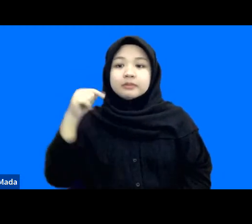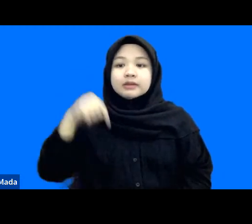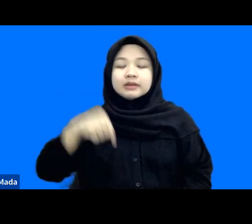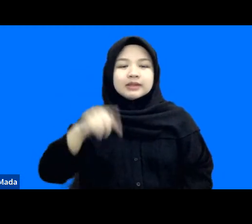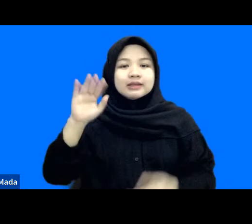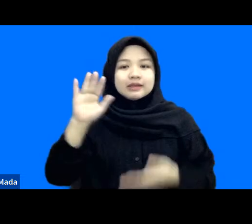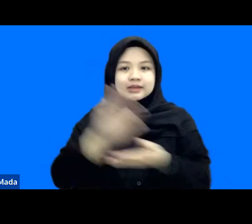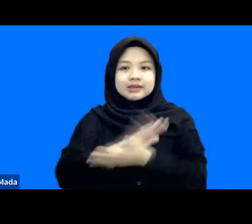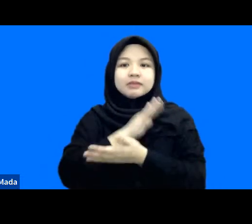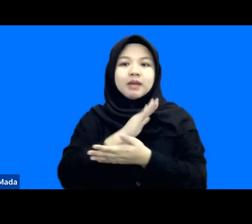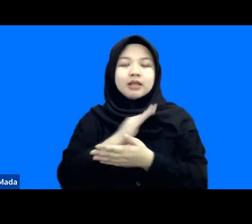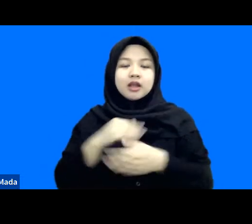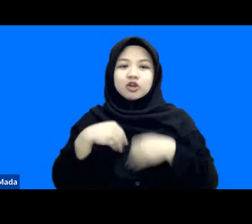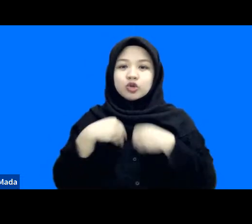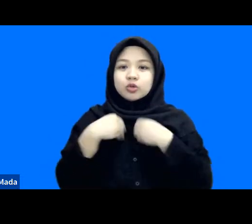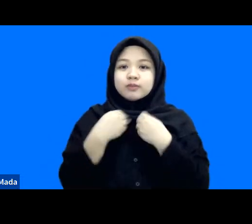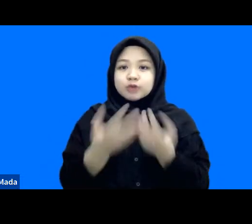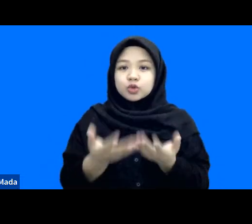become heard,